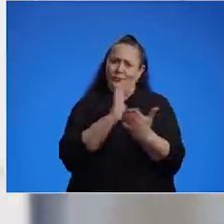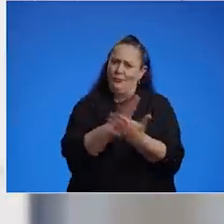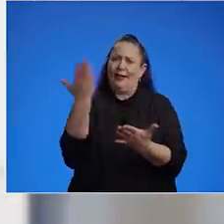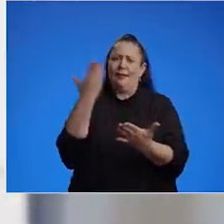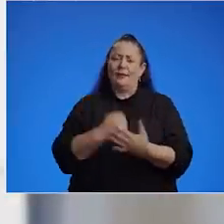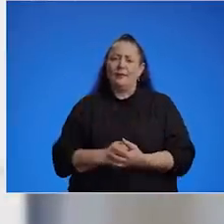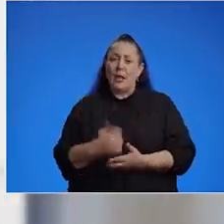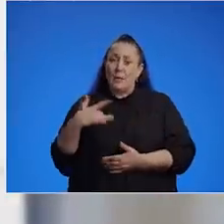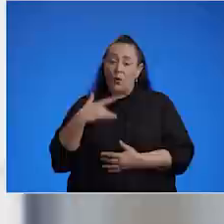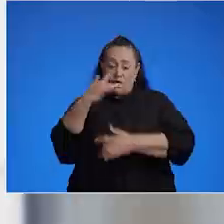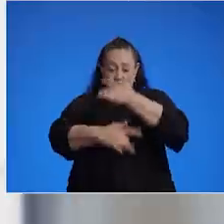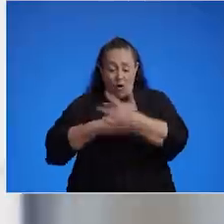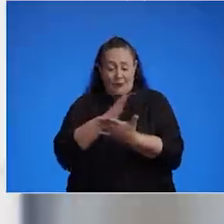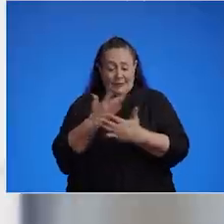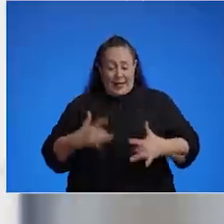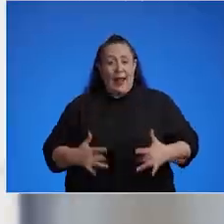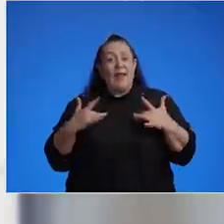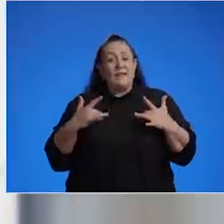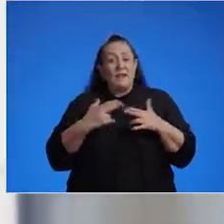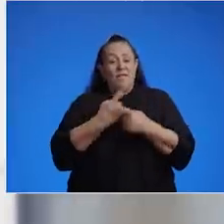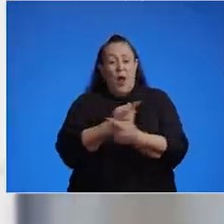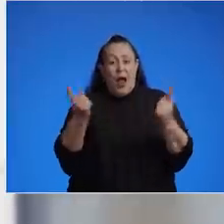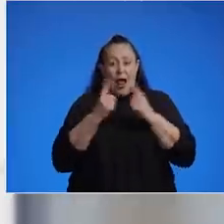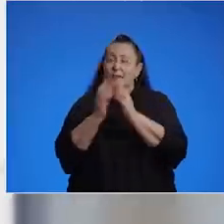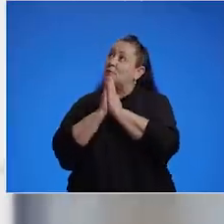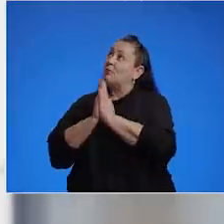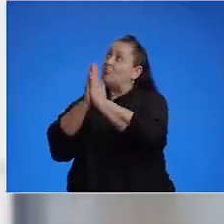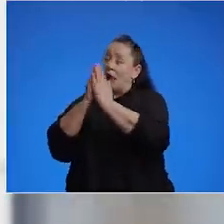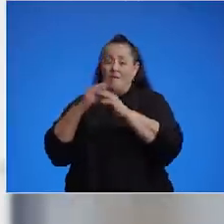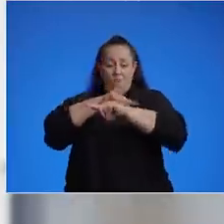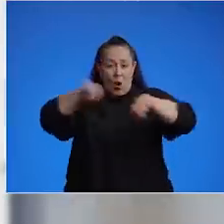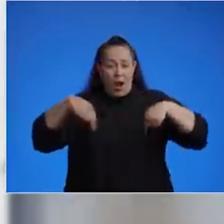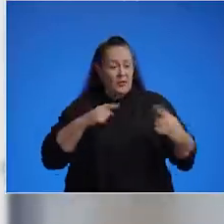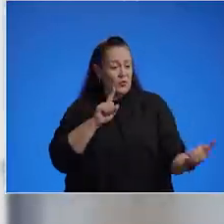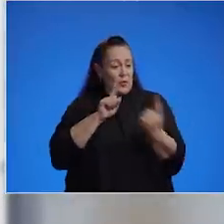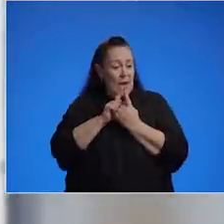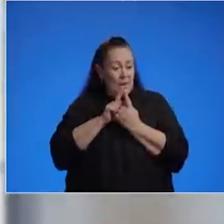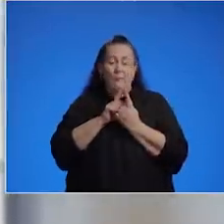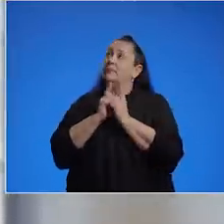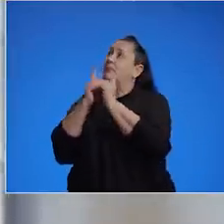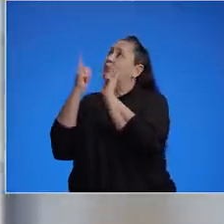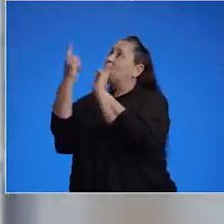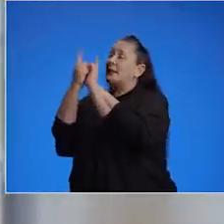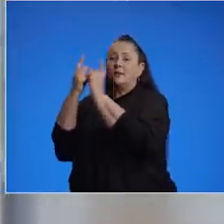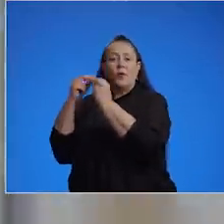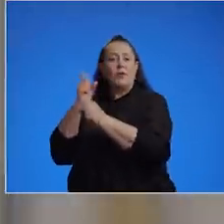since he is living forever to intercede for all who come to God through him.